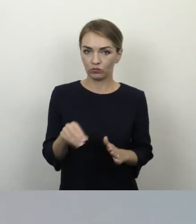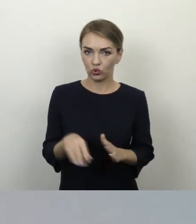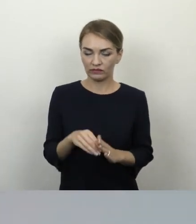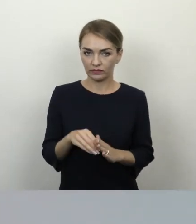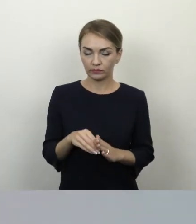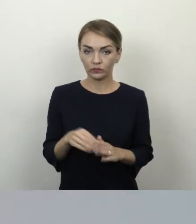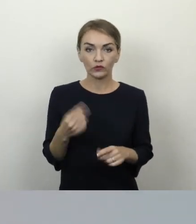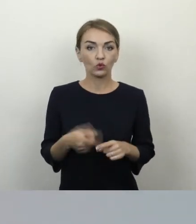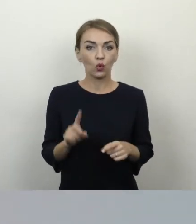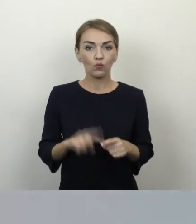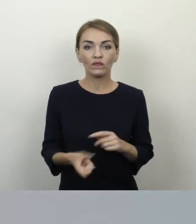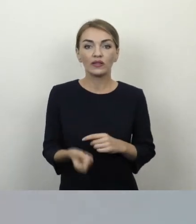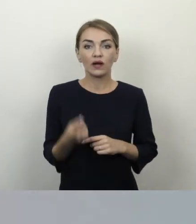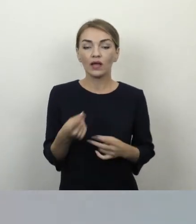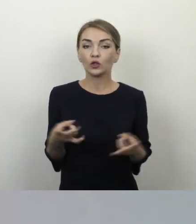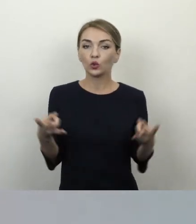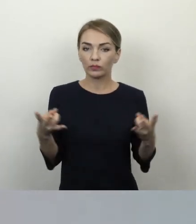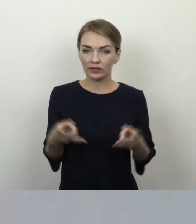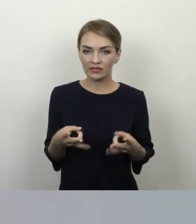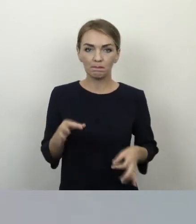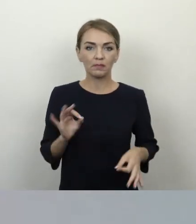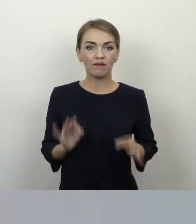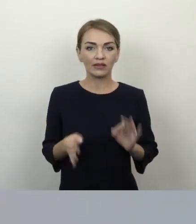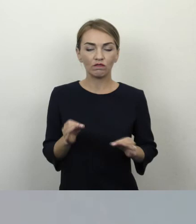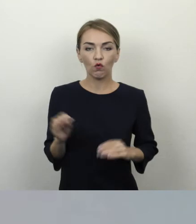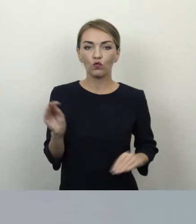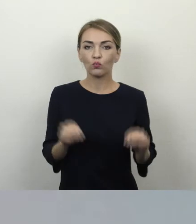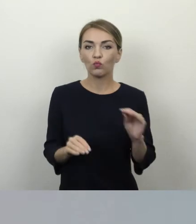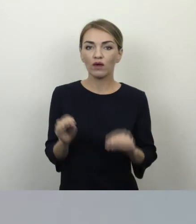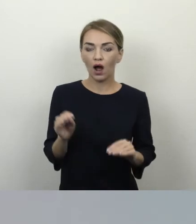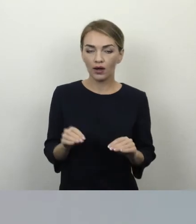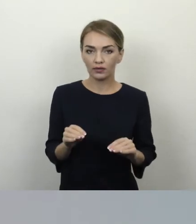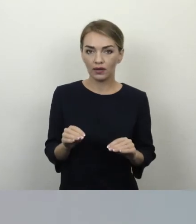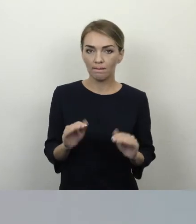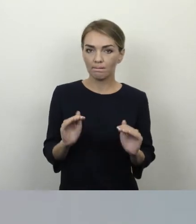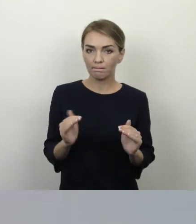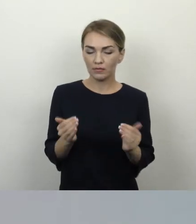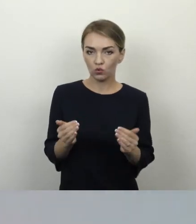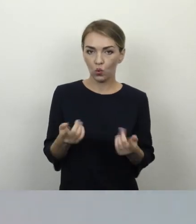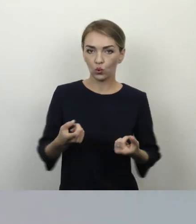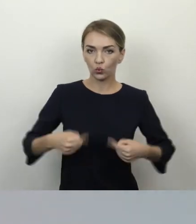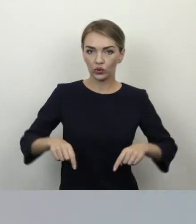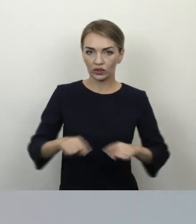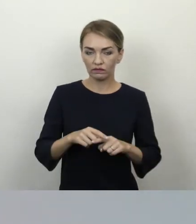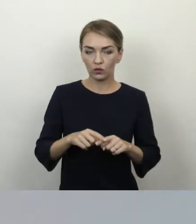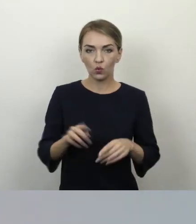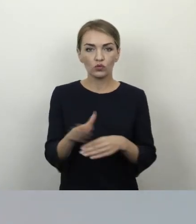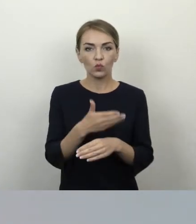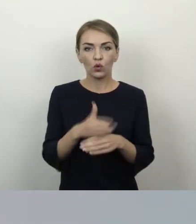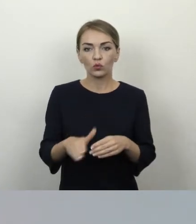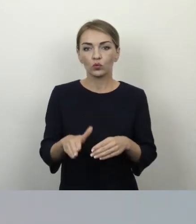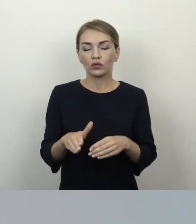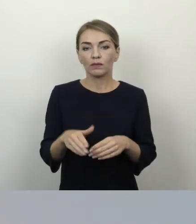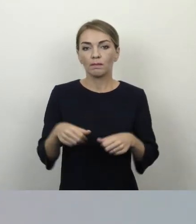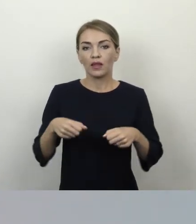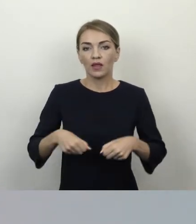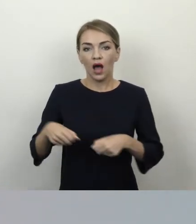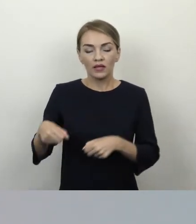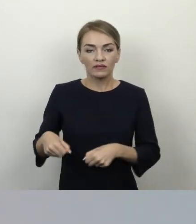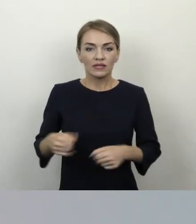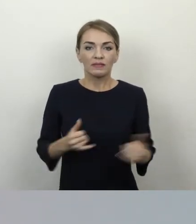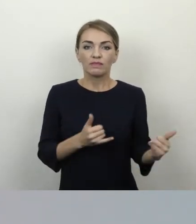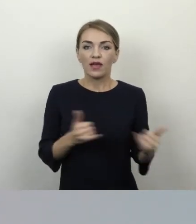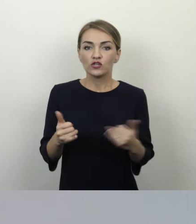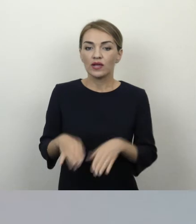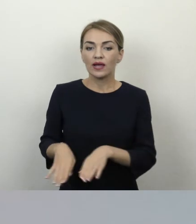these votes have on the election results. That's why there is a need for a fair development of the boundaries of the